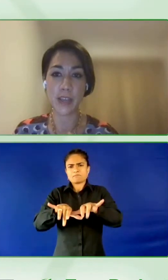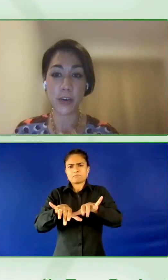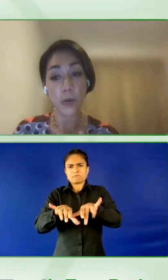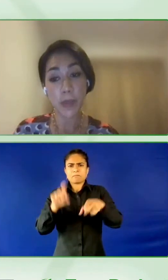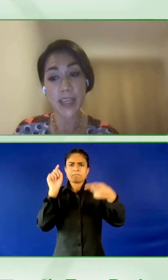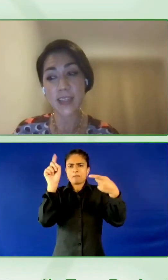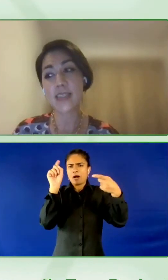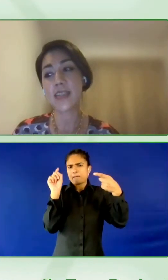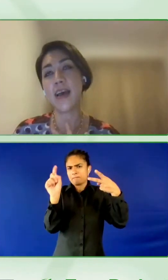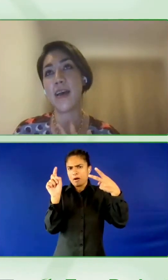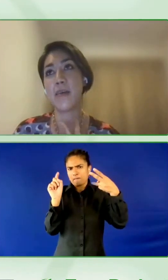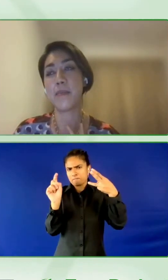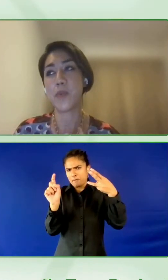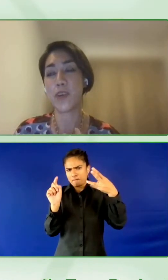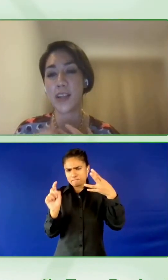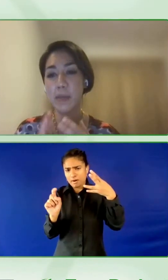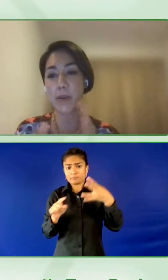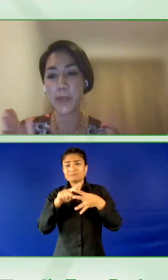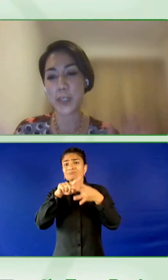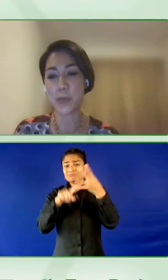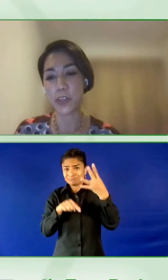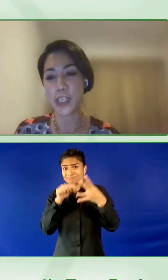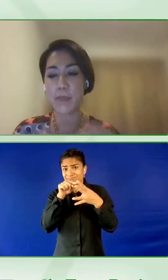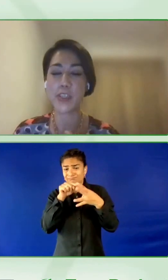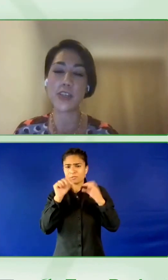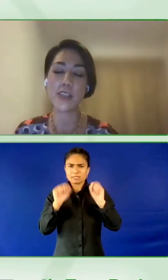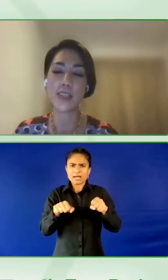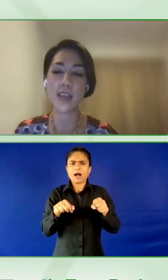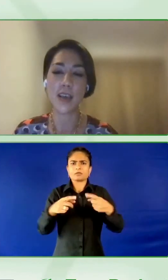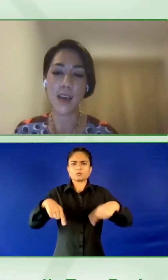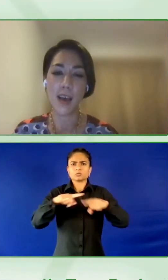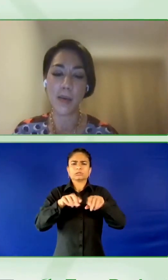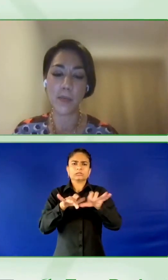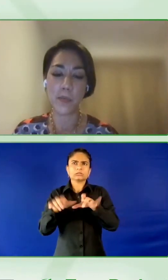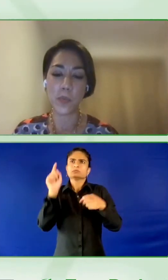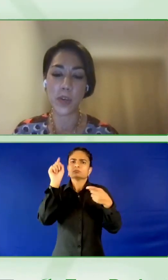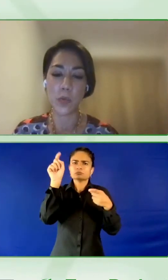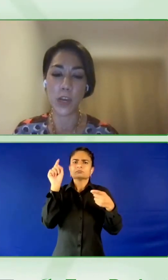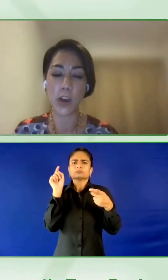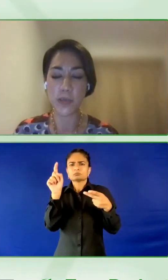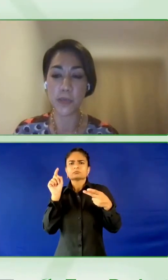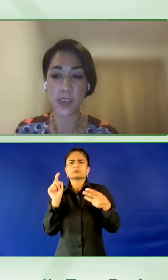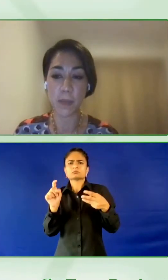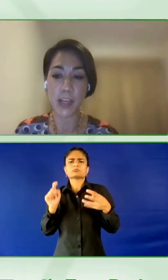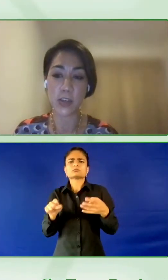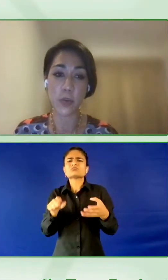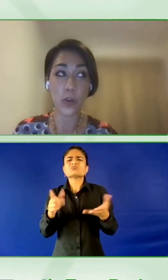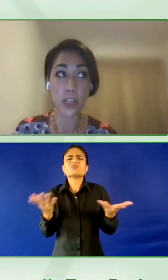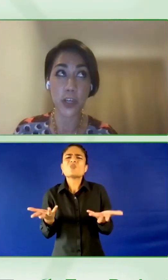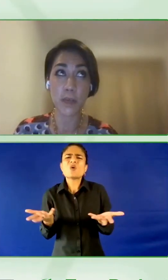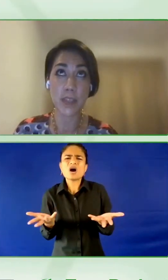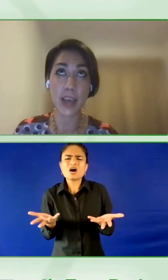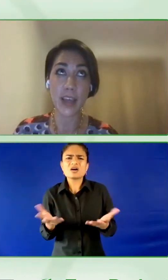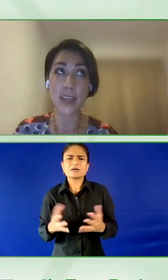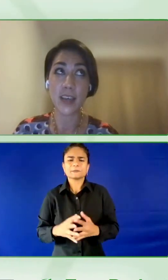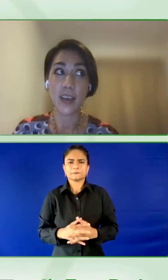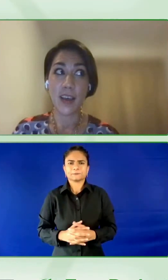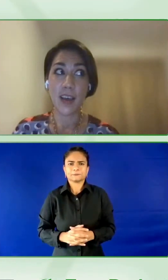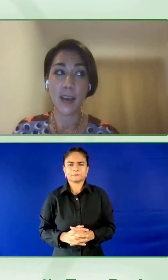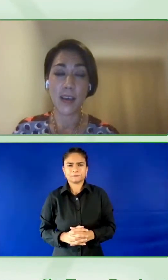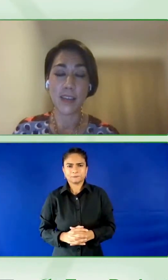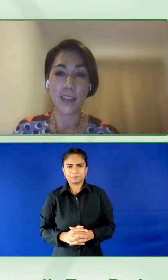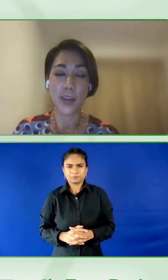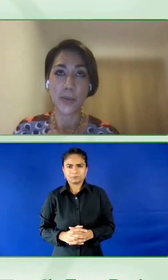watch it at their own pace. We've cut them up into smaller chapters. We got some feedback during the workshops that